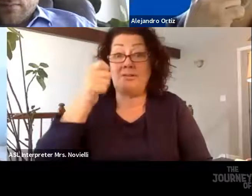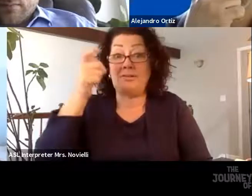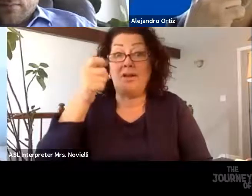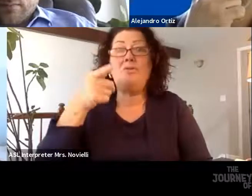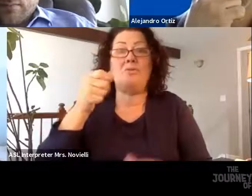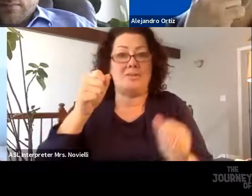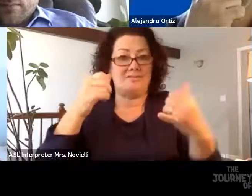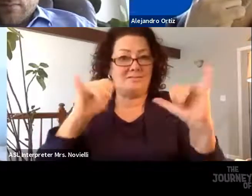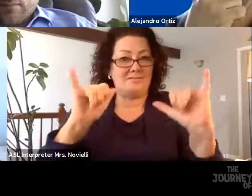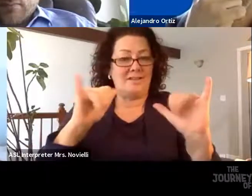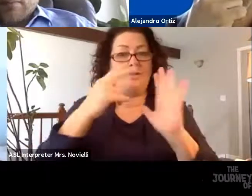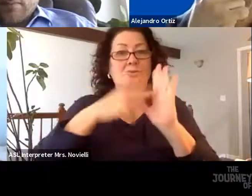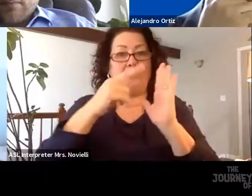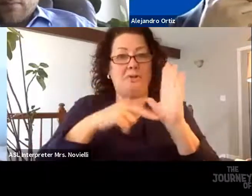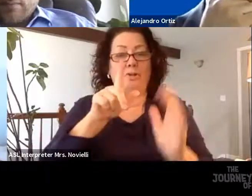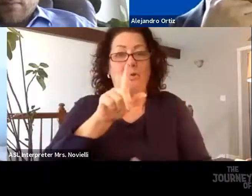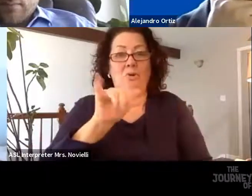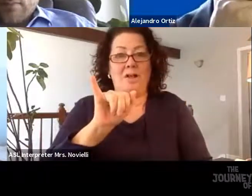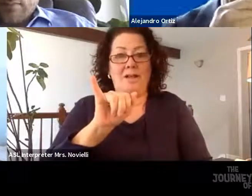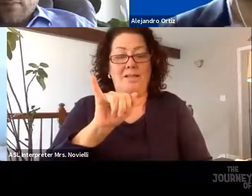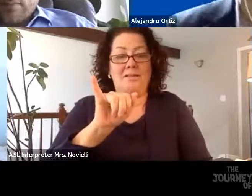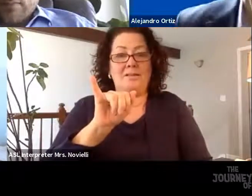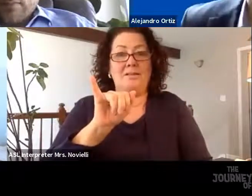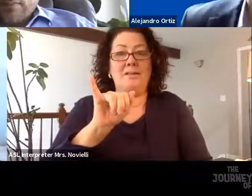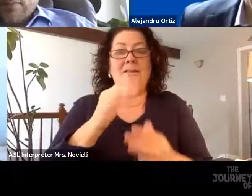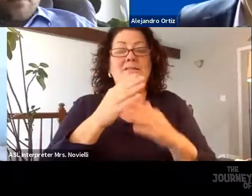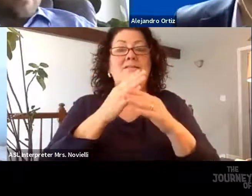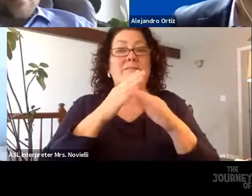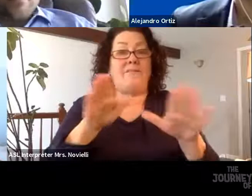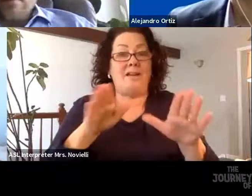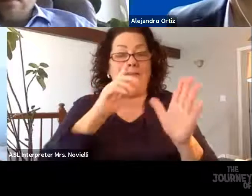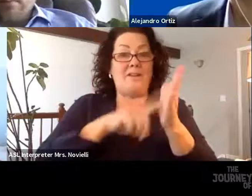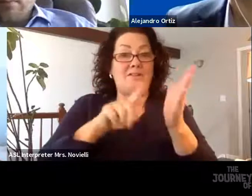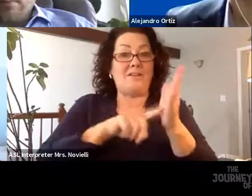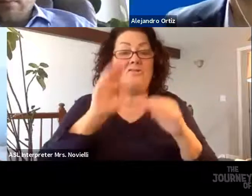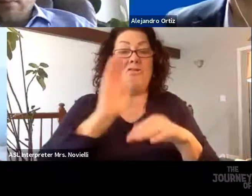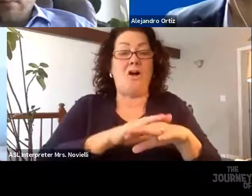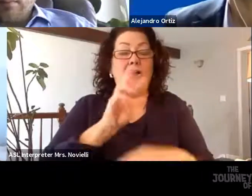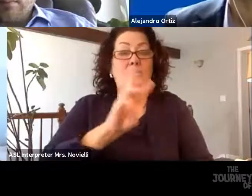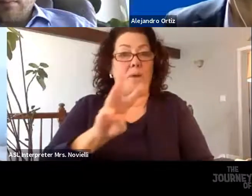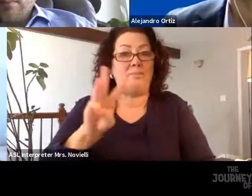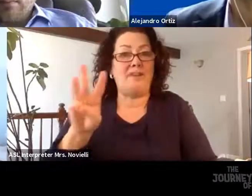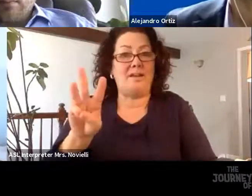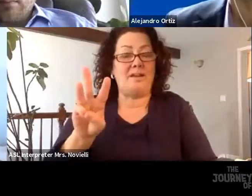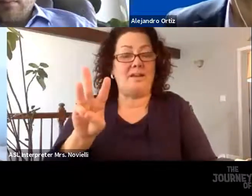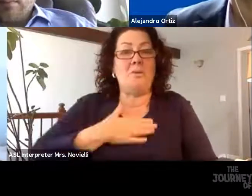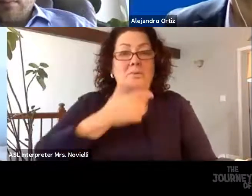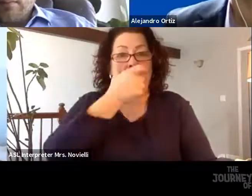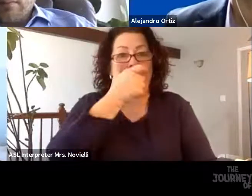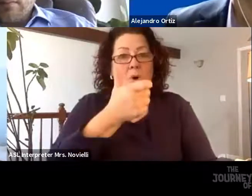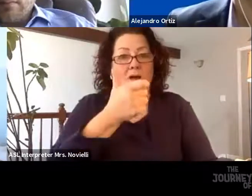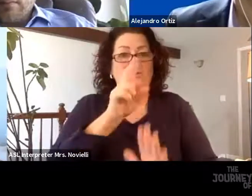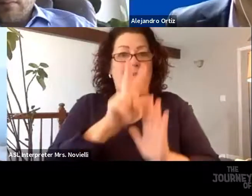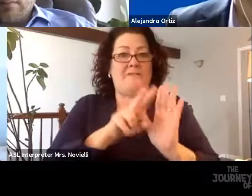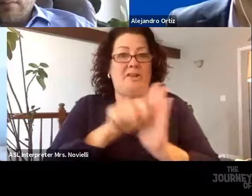the Long Island Divided investigation on the website and watch the videos. That